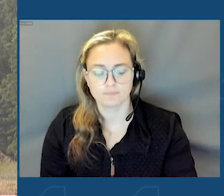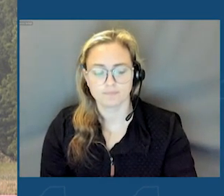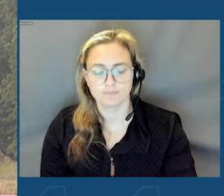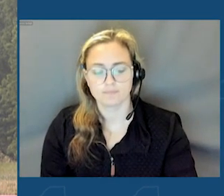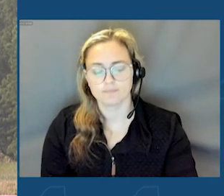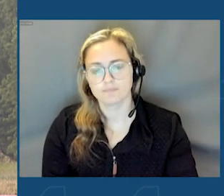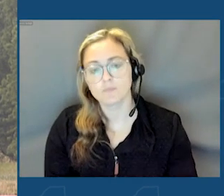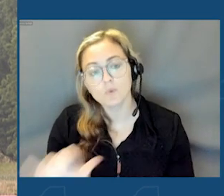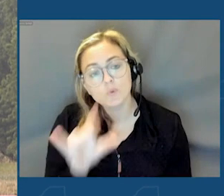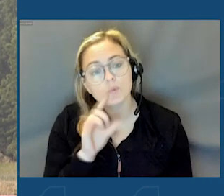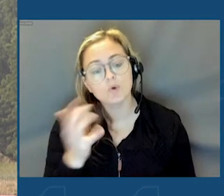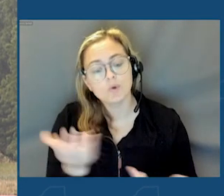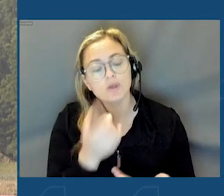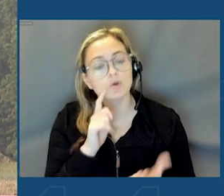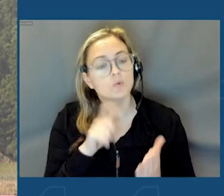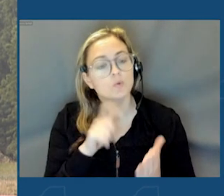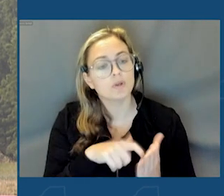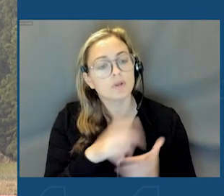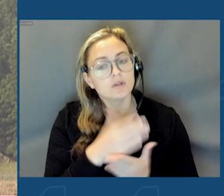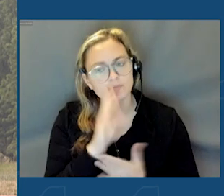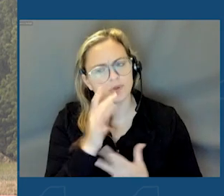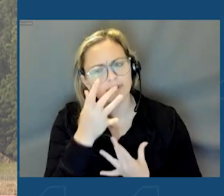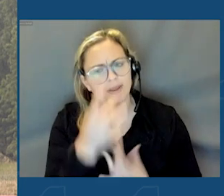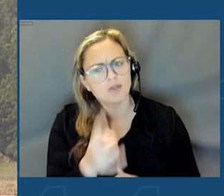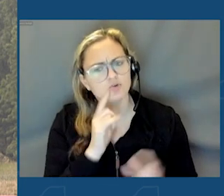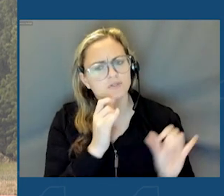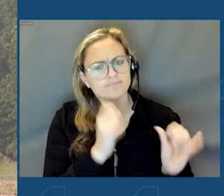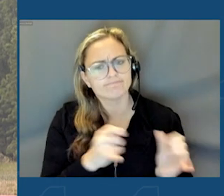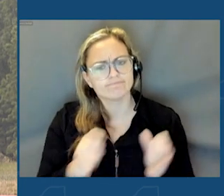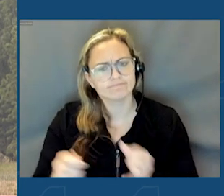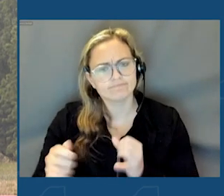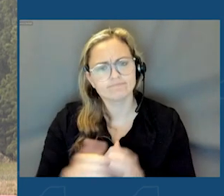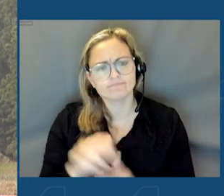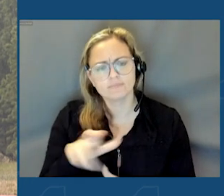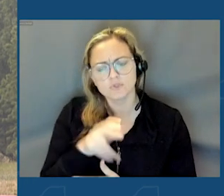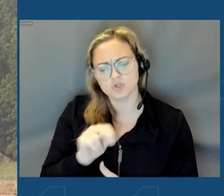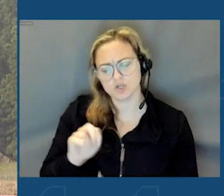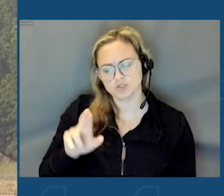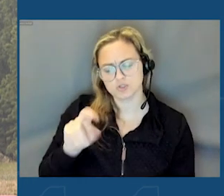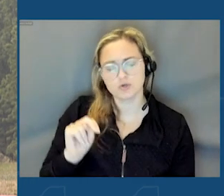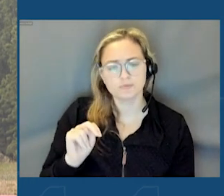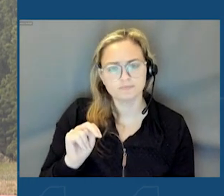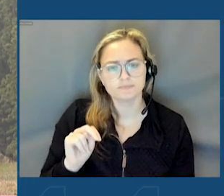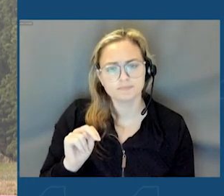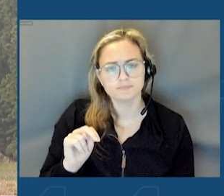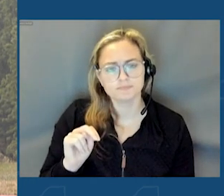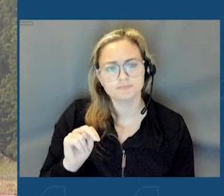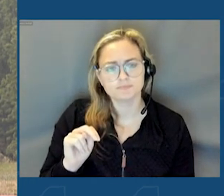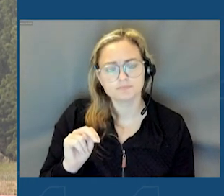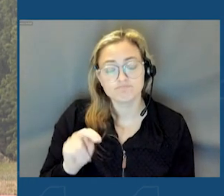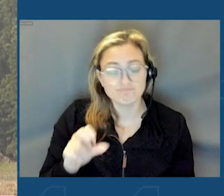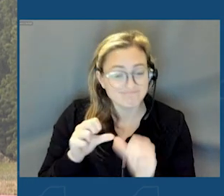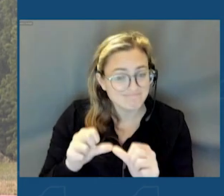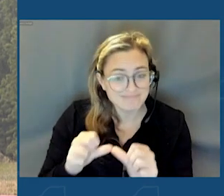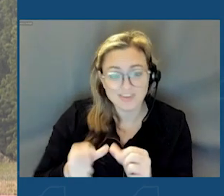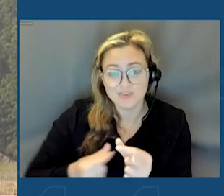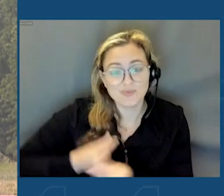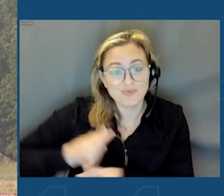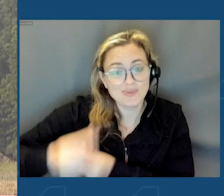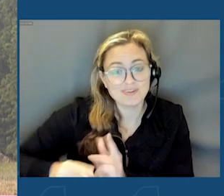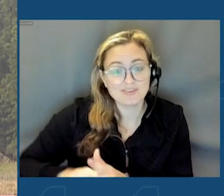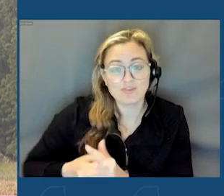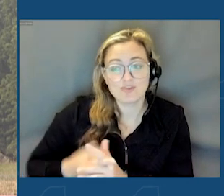here to acknowledge some interesting individuals. John Stern, to continue the legacy that was started by